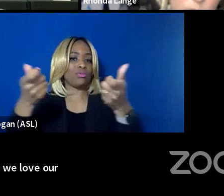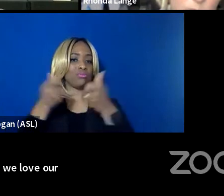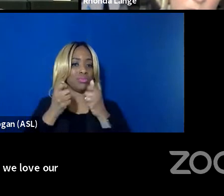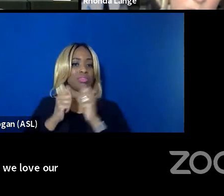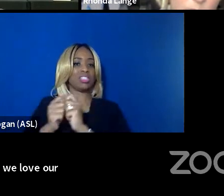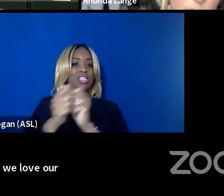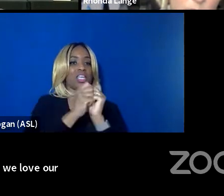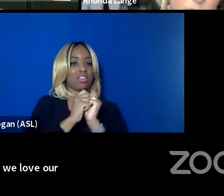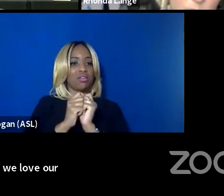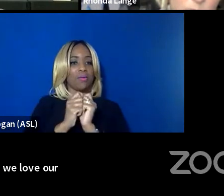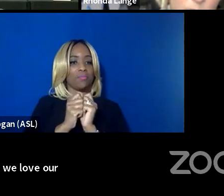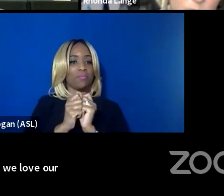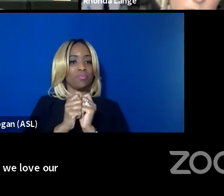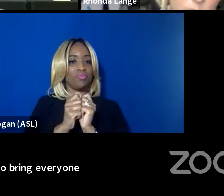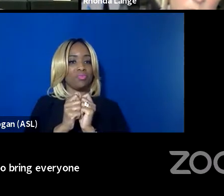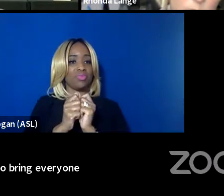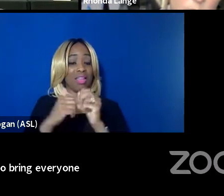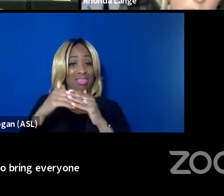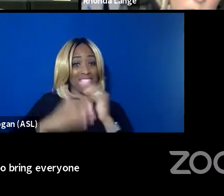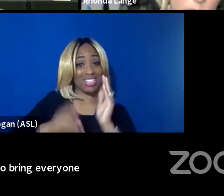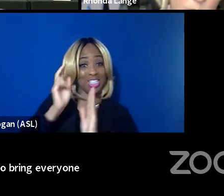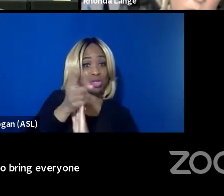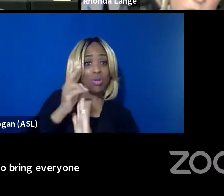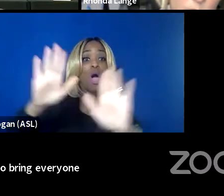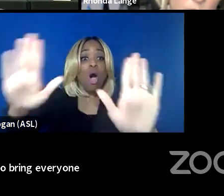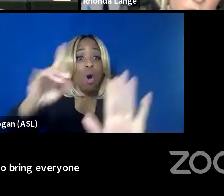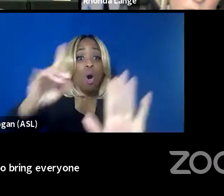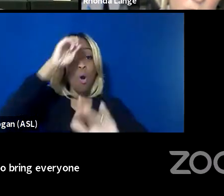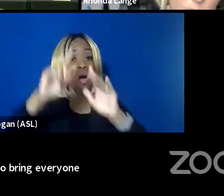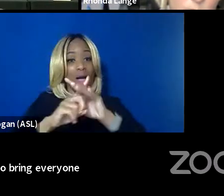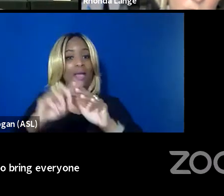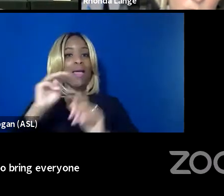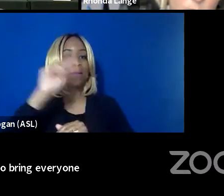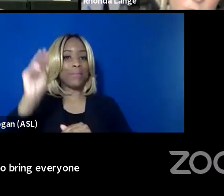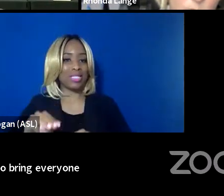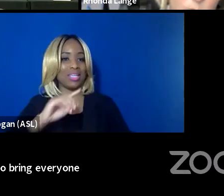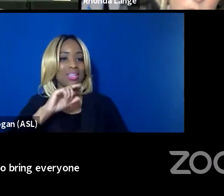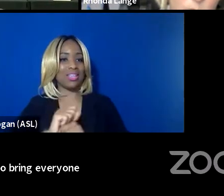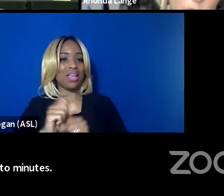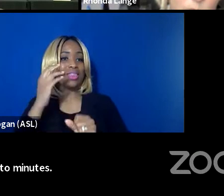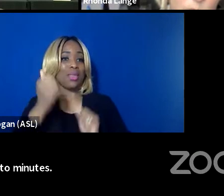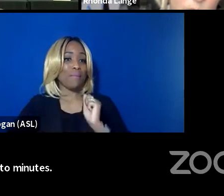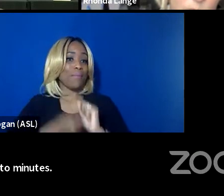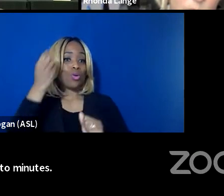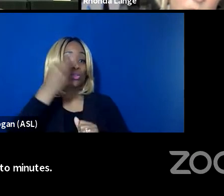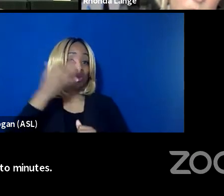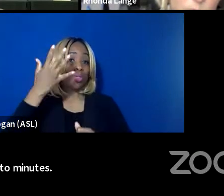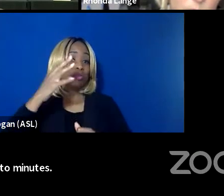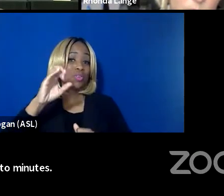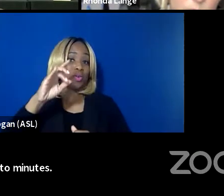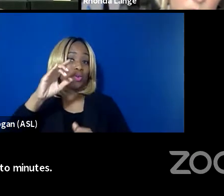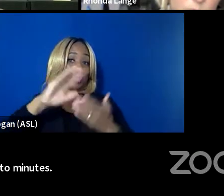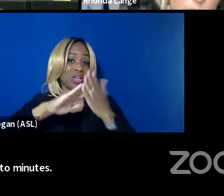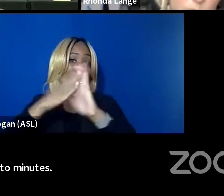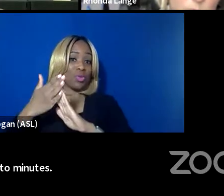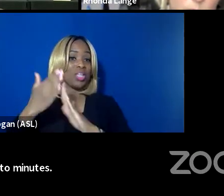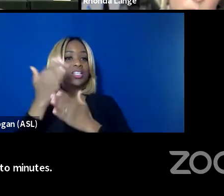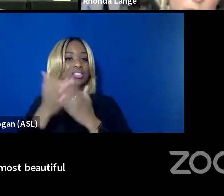So less than 2 minutes. Oh, and Muskegon is the most beautiful community, in case someone